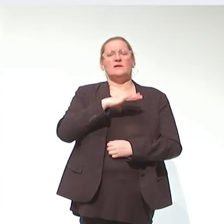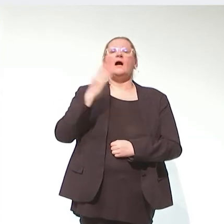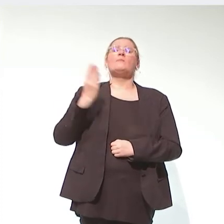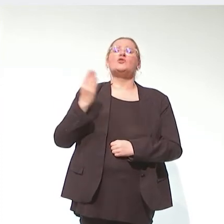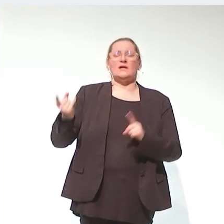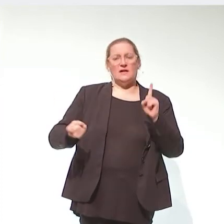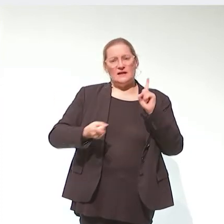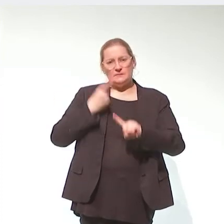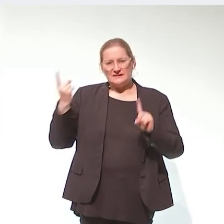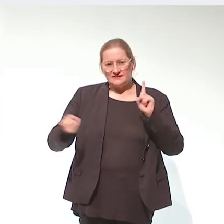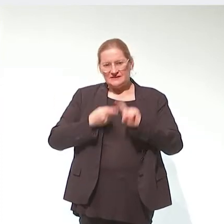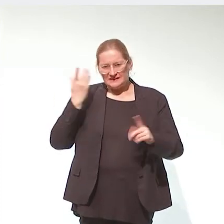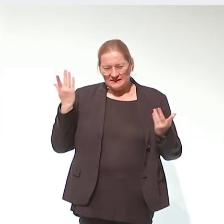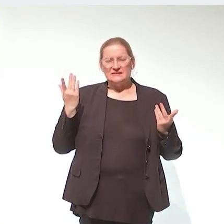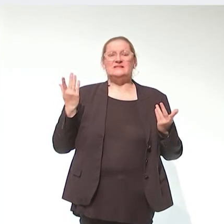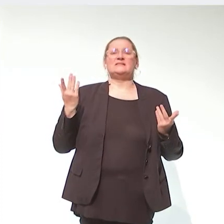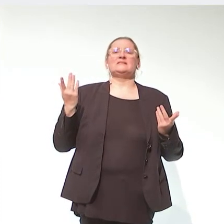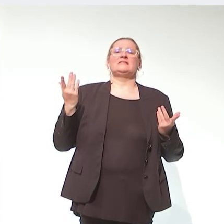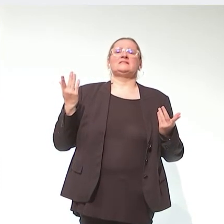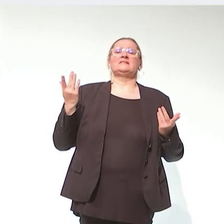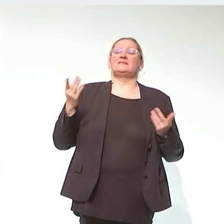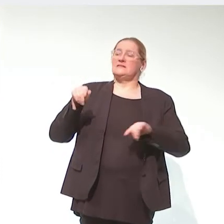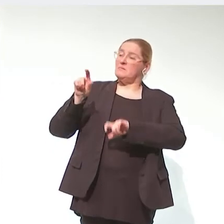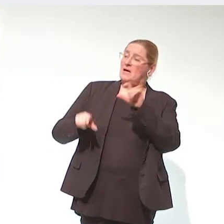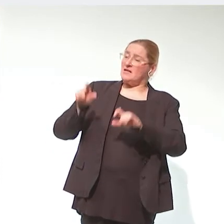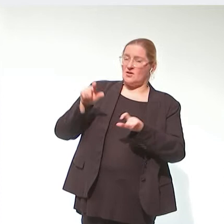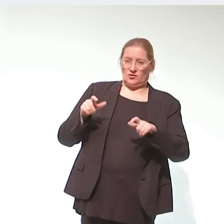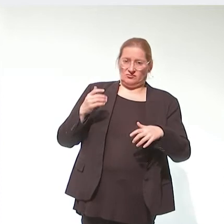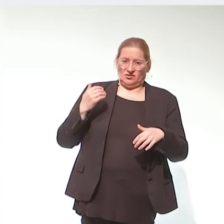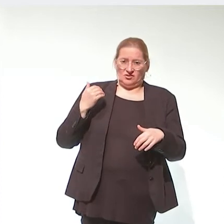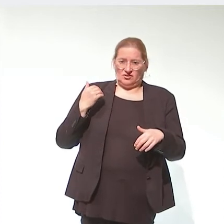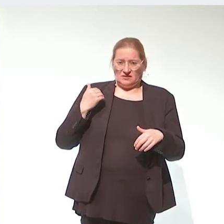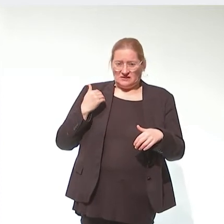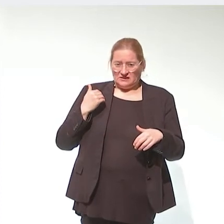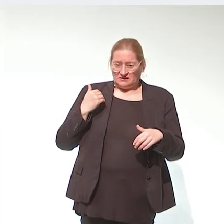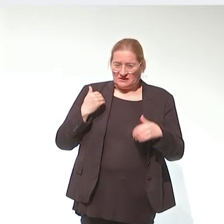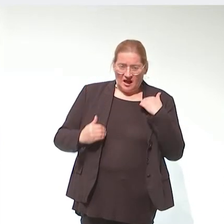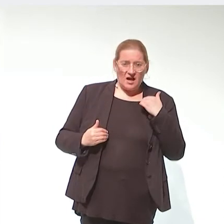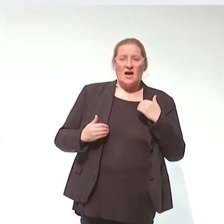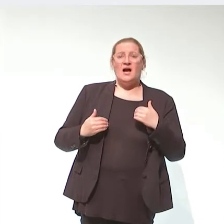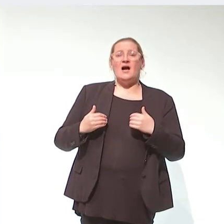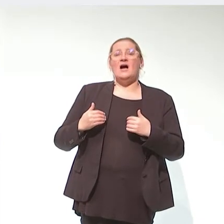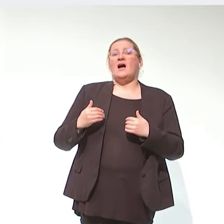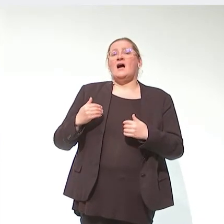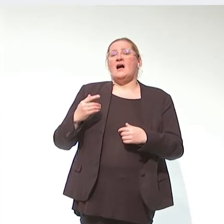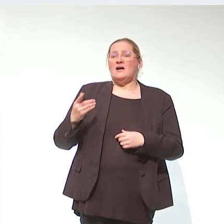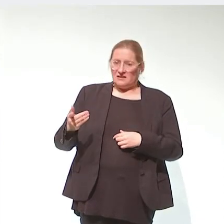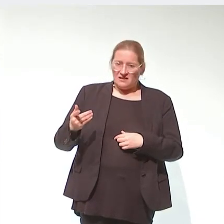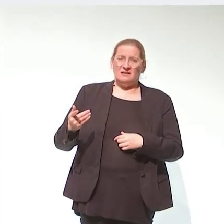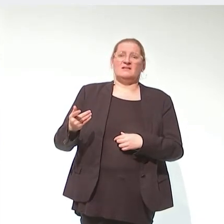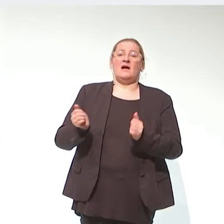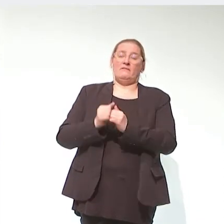the specializations of special teachers, the curriculum, the equipment provided